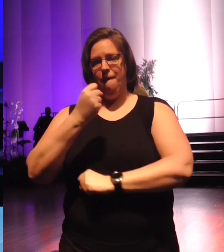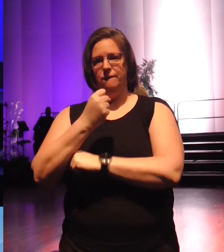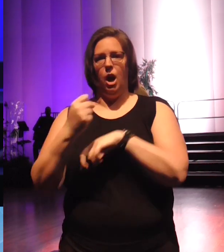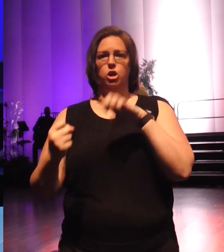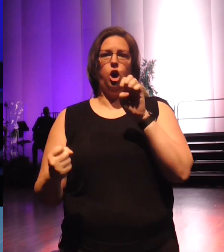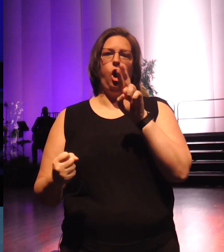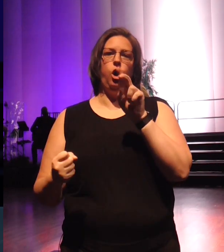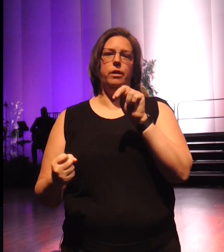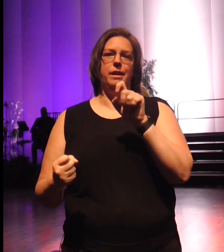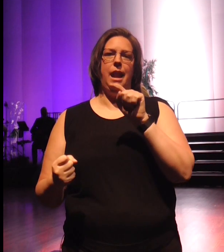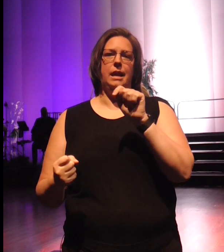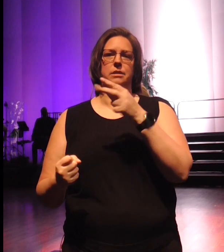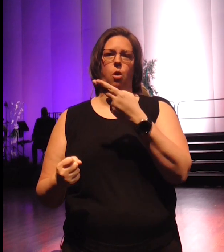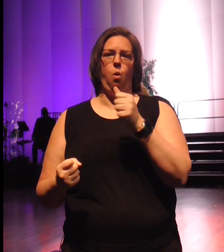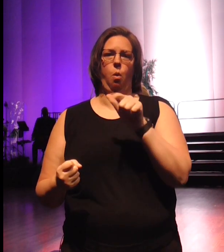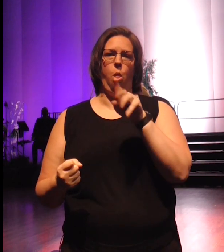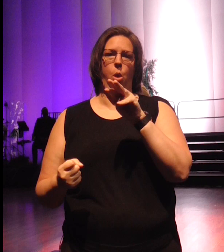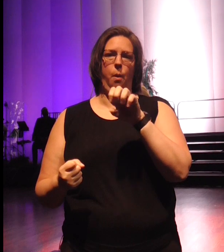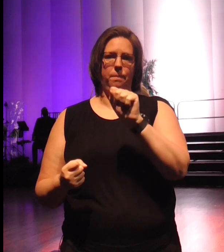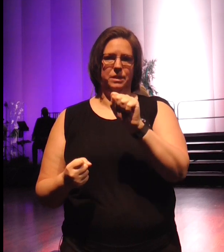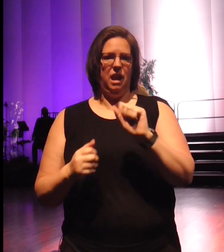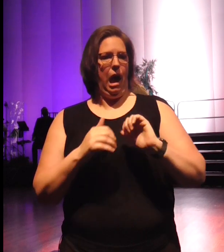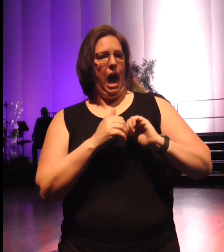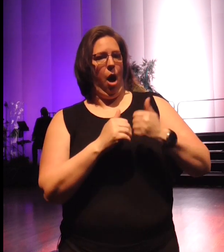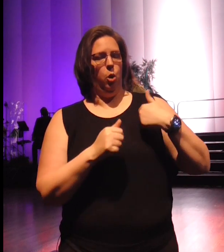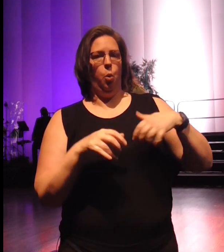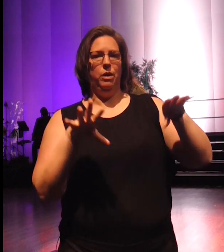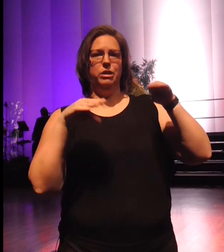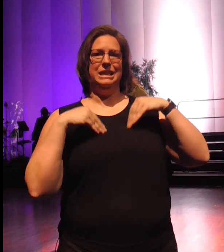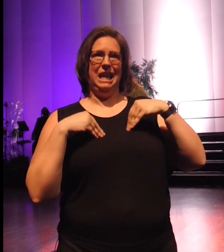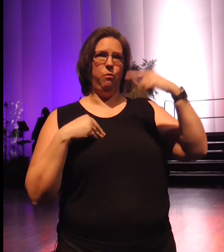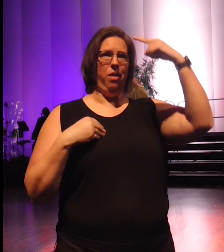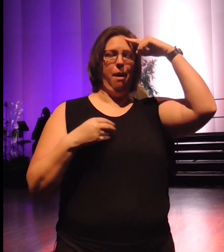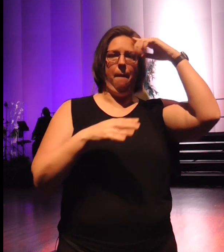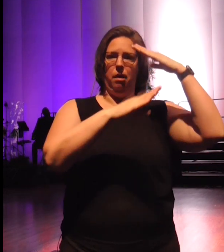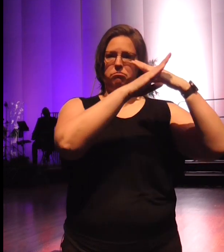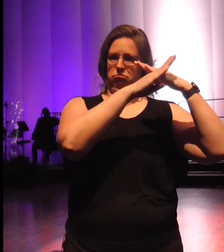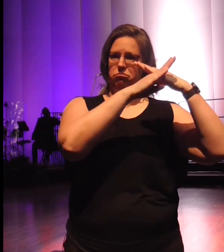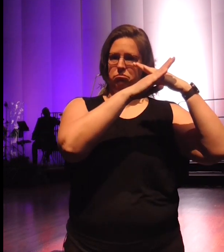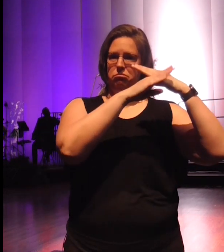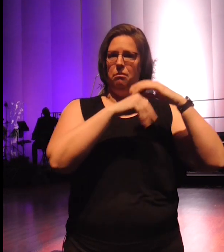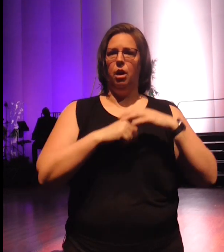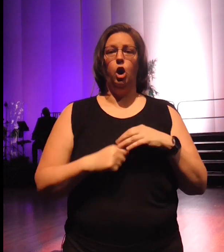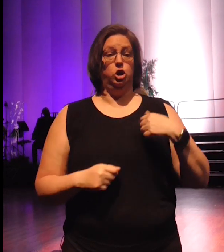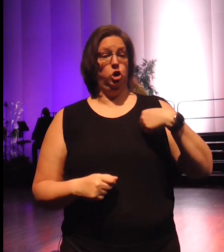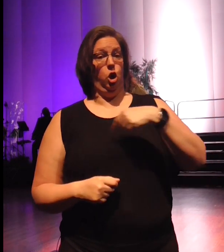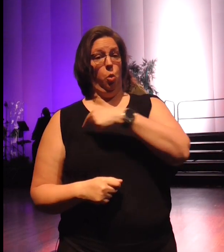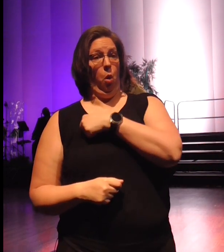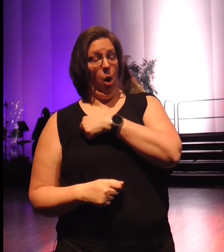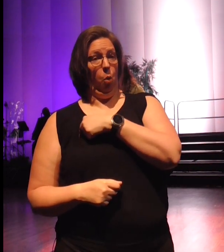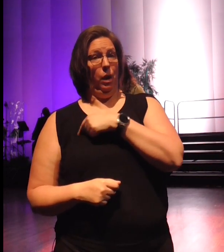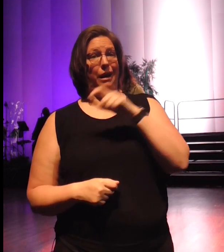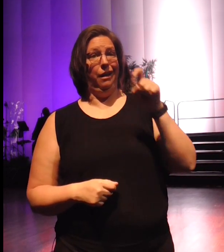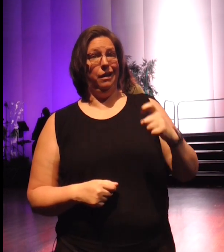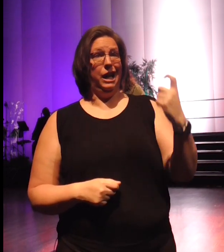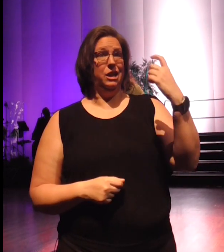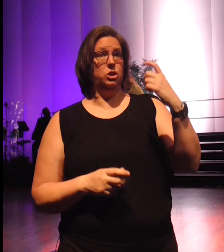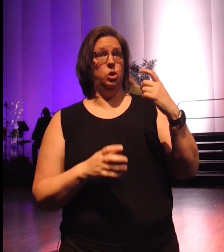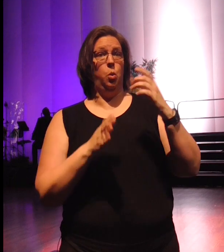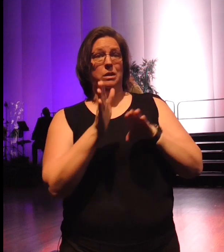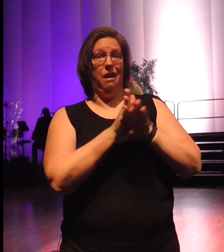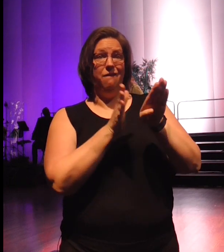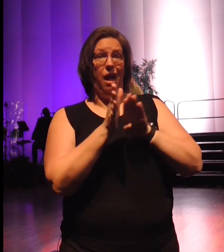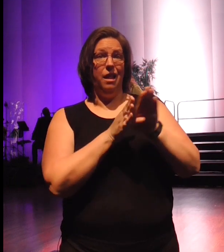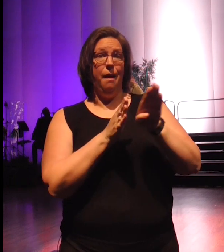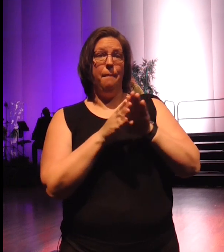Holmes. How can we receive what the mind refuses to entertain? Should we not then consciously develop the ability to receive